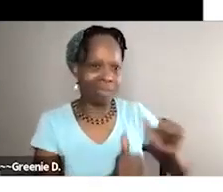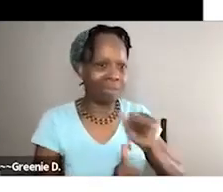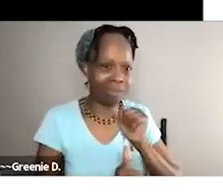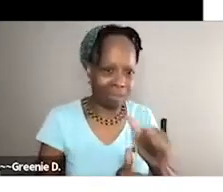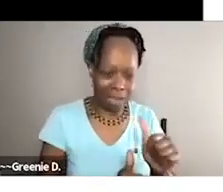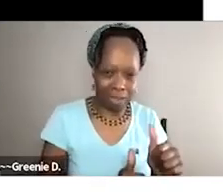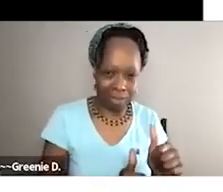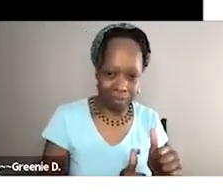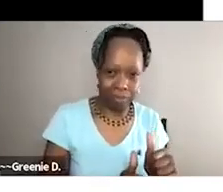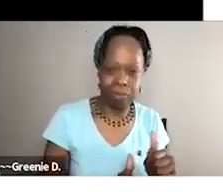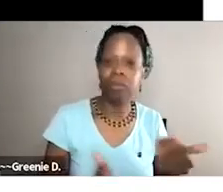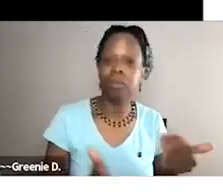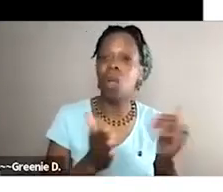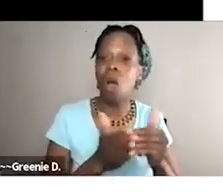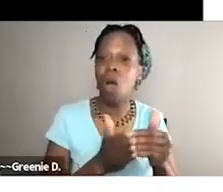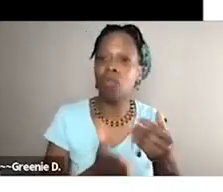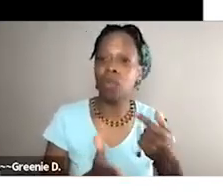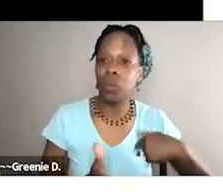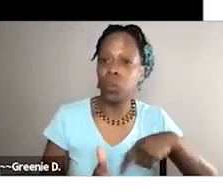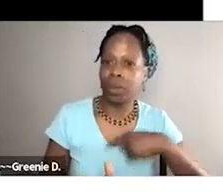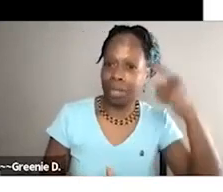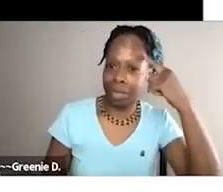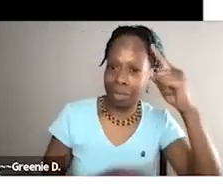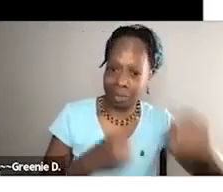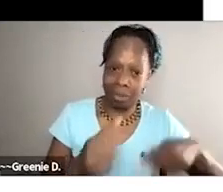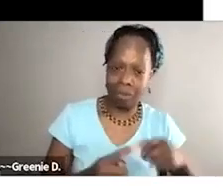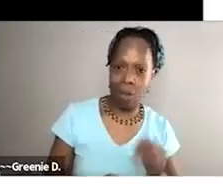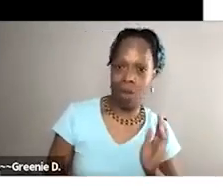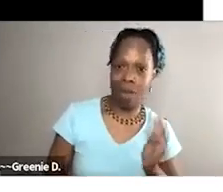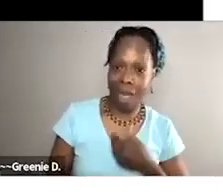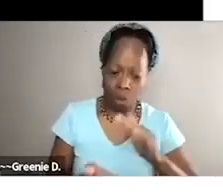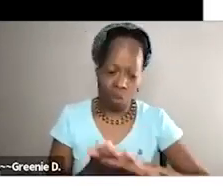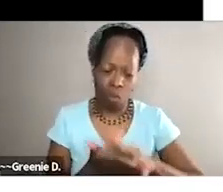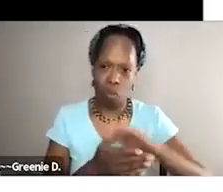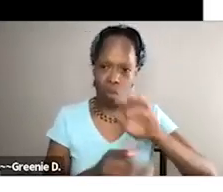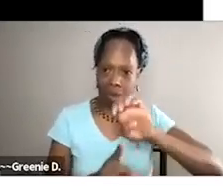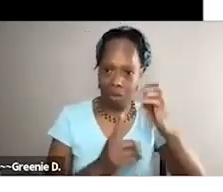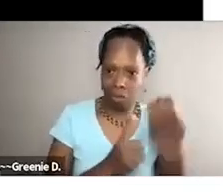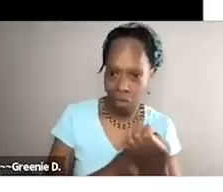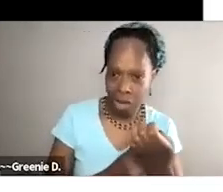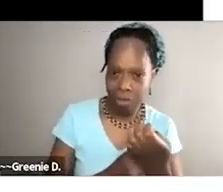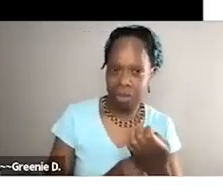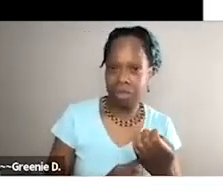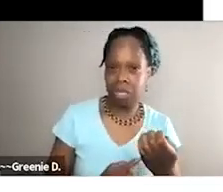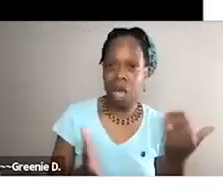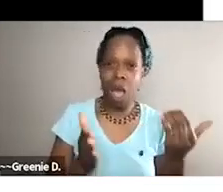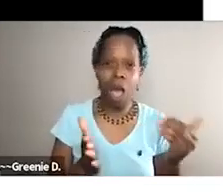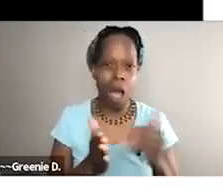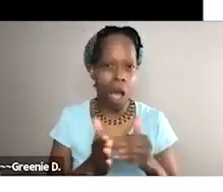times when we're thinking about our communities and our school environments and anywhere else, you know, a lot of the things that happen